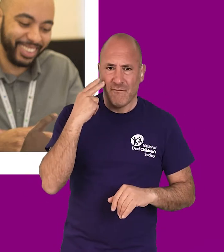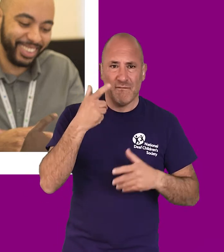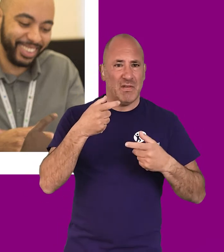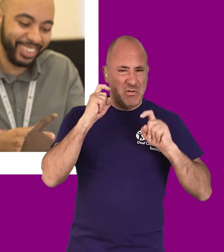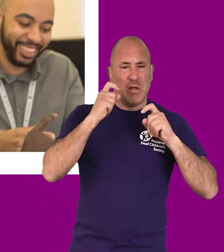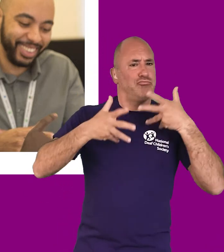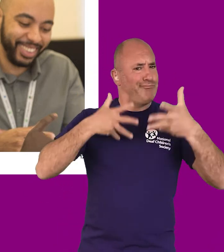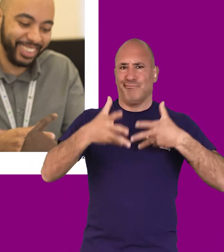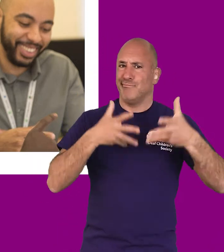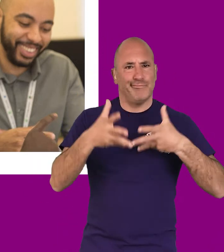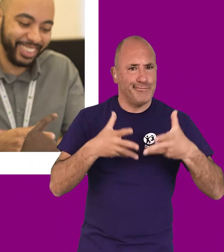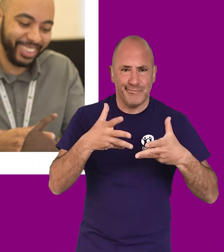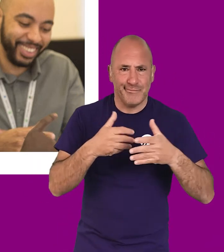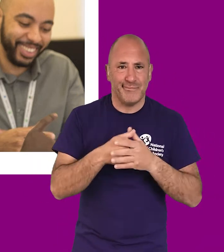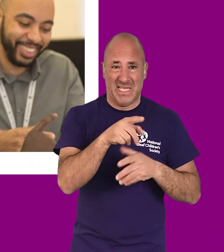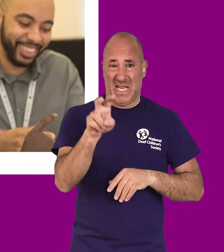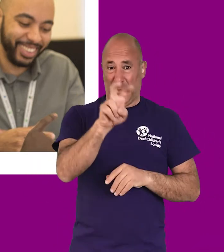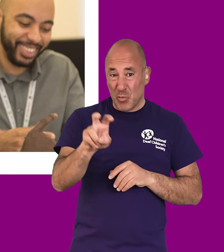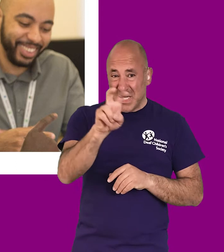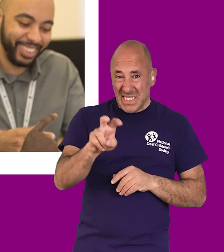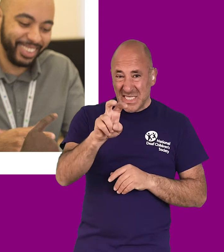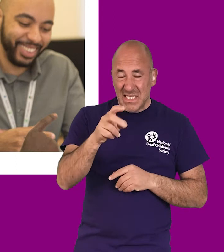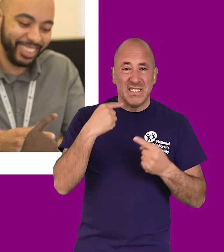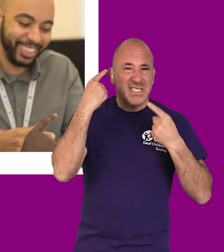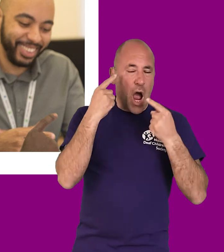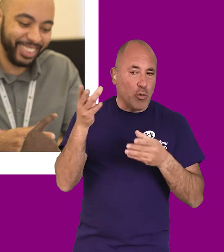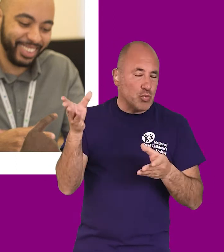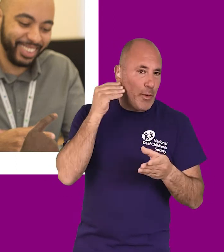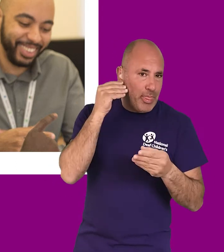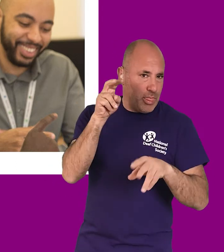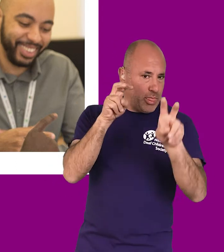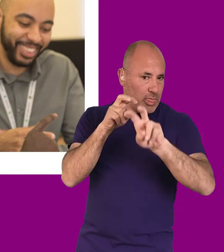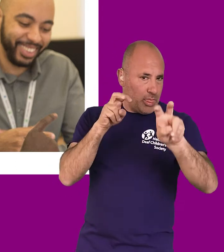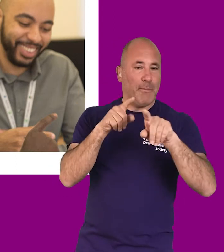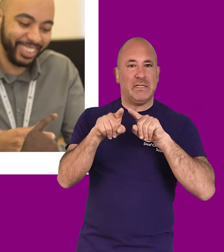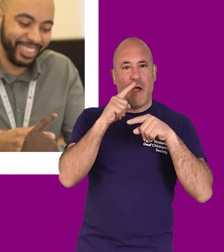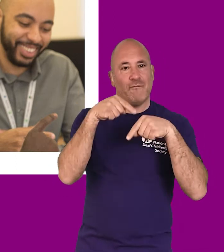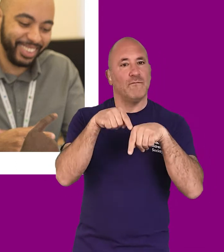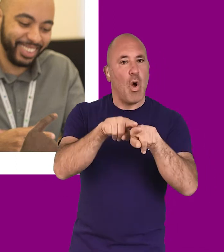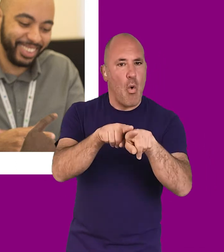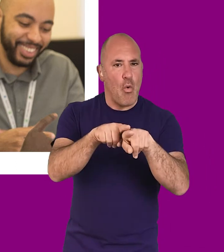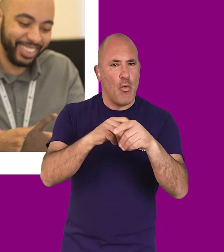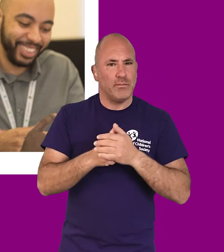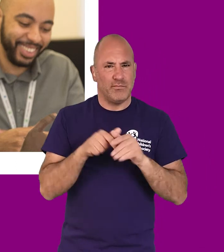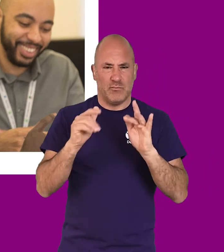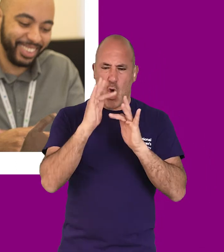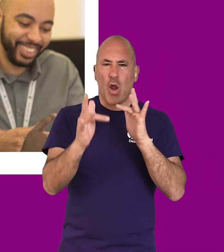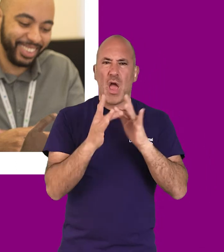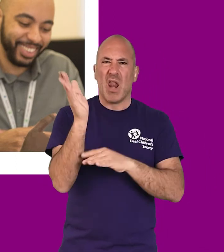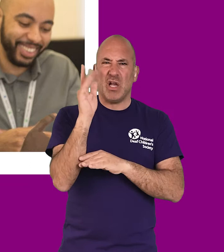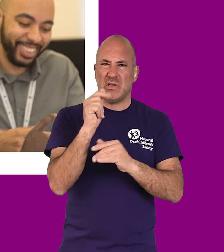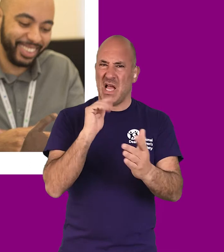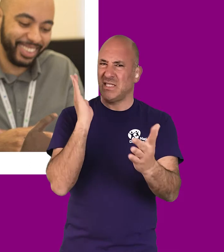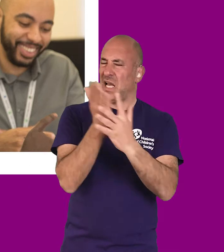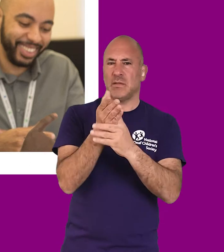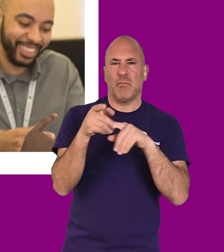sound together to understand people. How can this online lecture be made accessible for